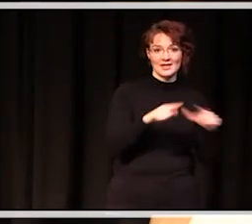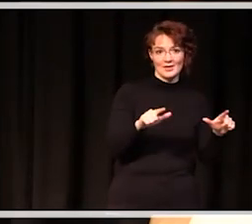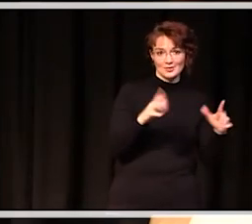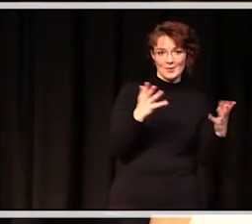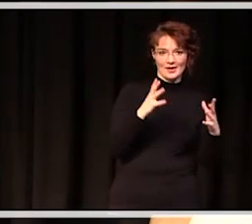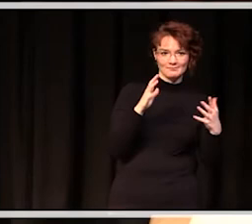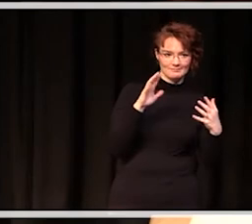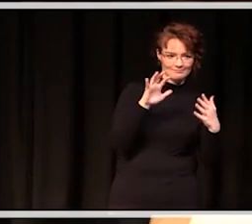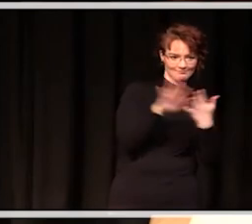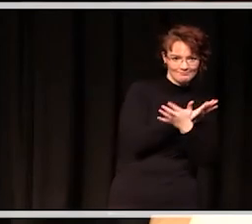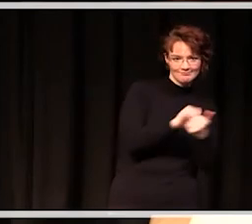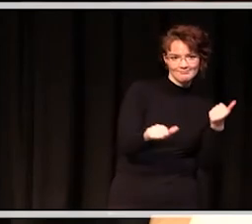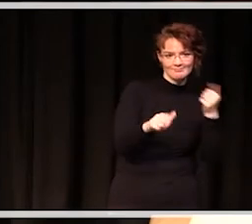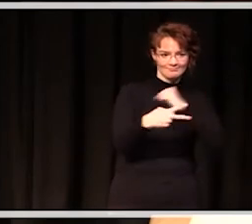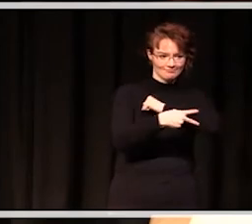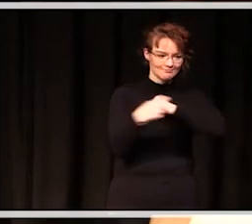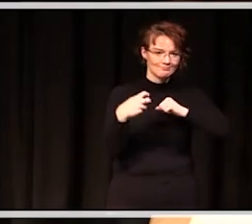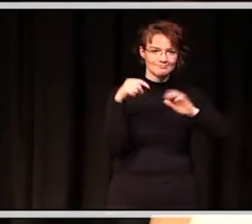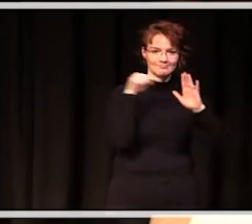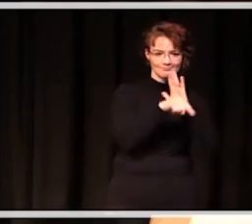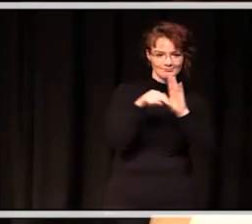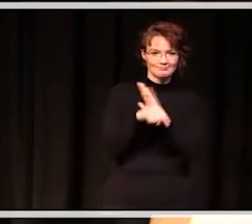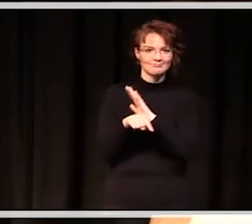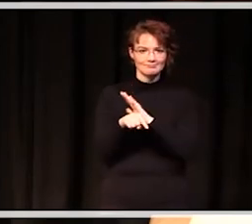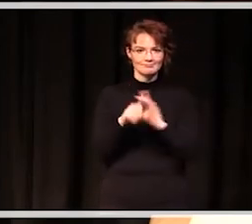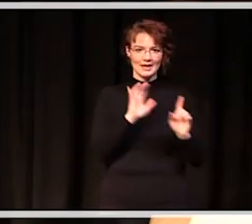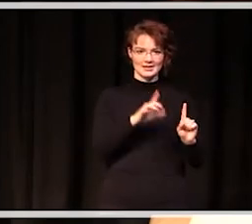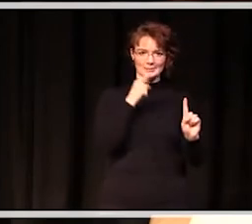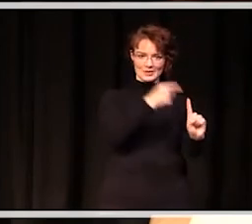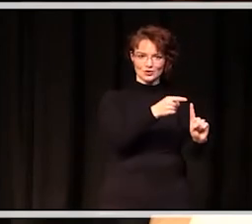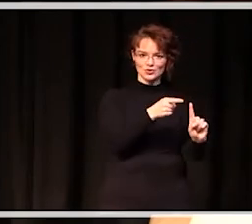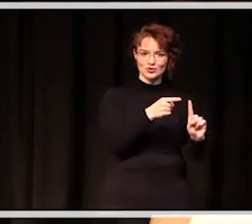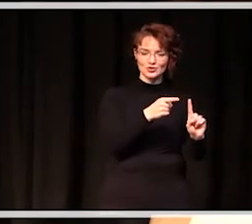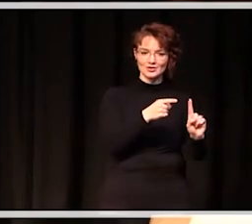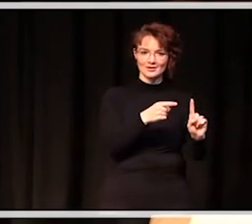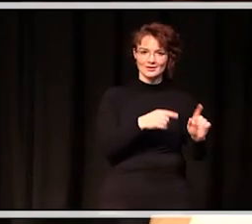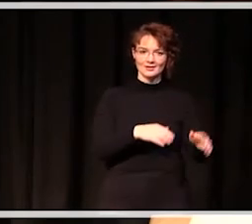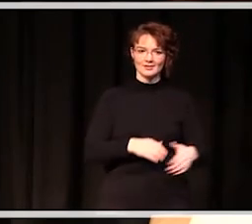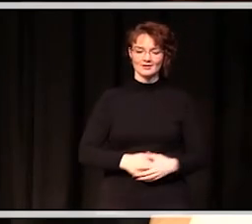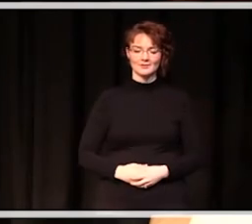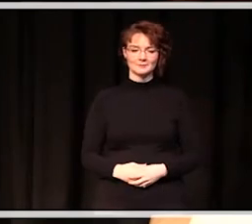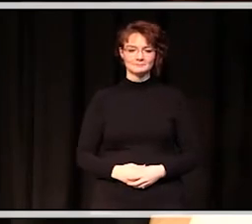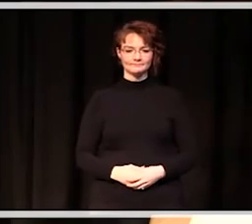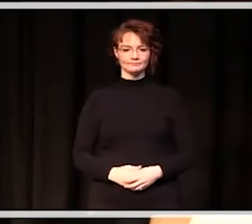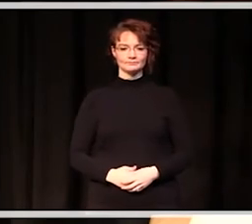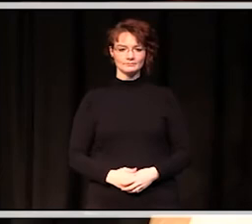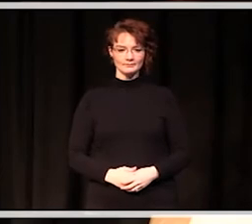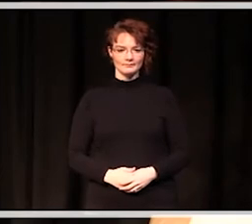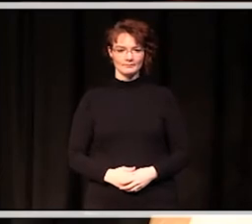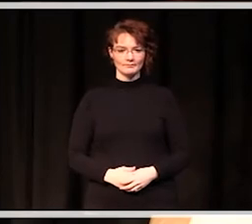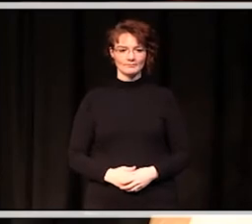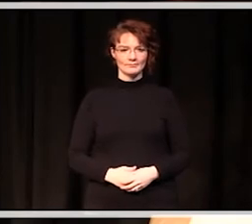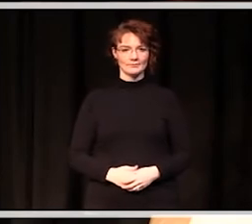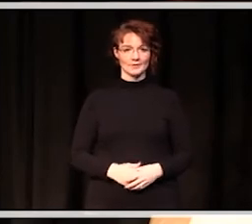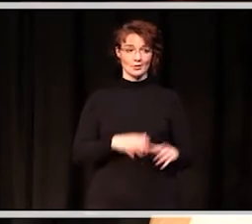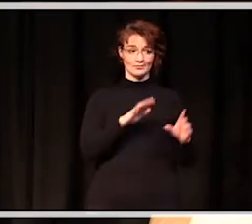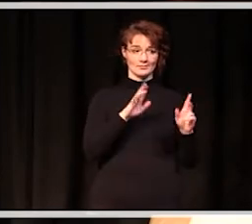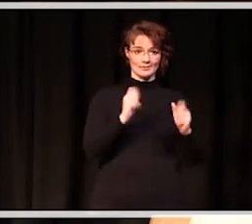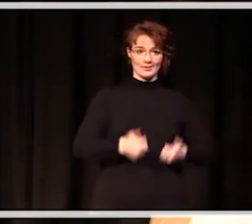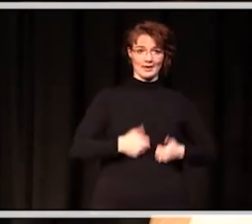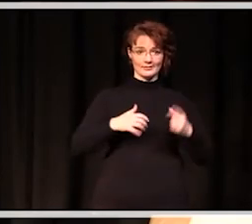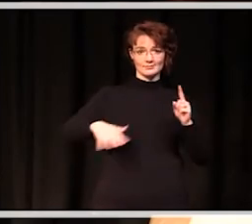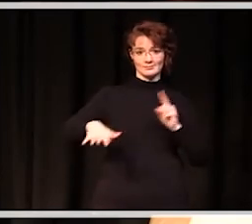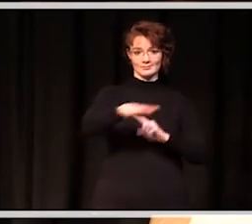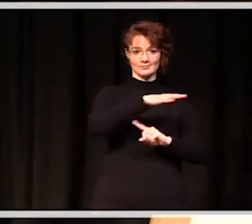mission statement? He exists to steal, kill, and destroy. So his lies are out there. You're the captain of your